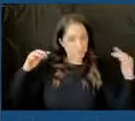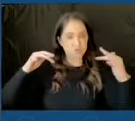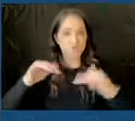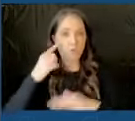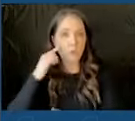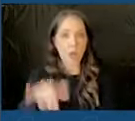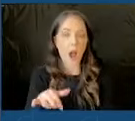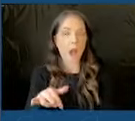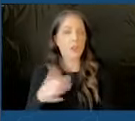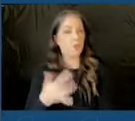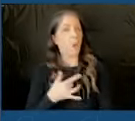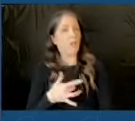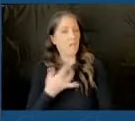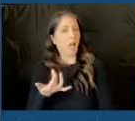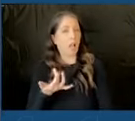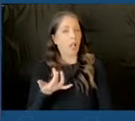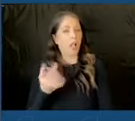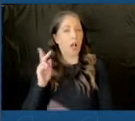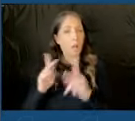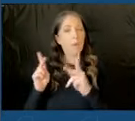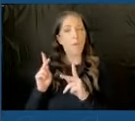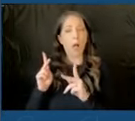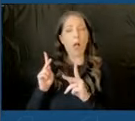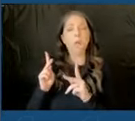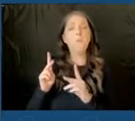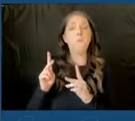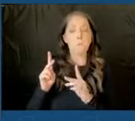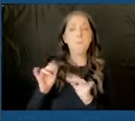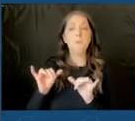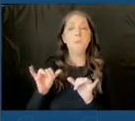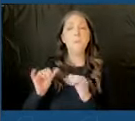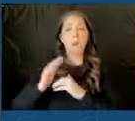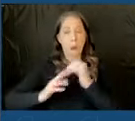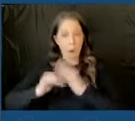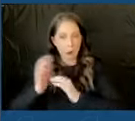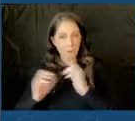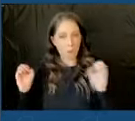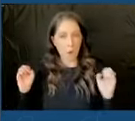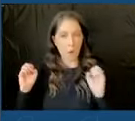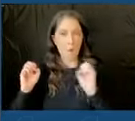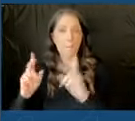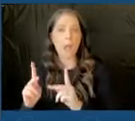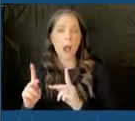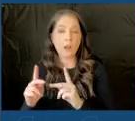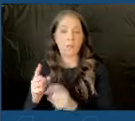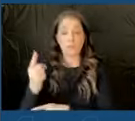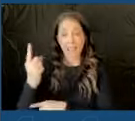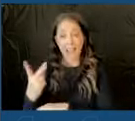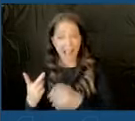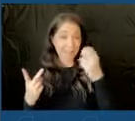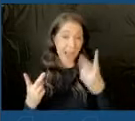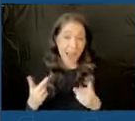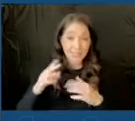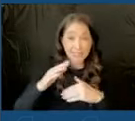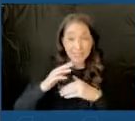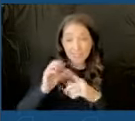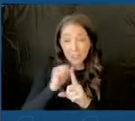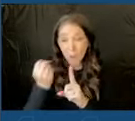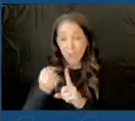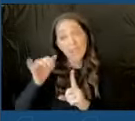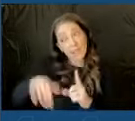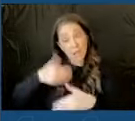feel that we've really turned the corner, and if we can get people feeling comfortable to come back in a hybrid situation, you know, that's real progress.